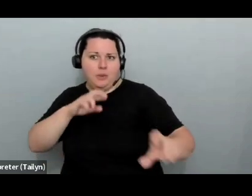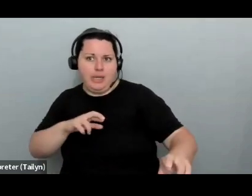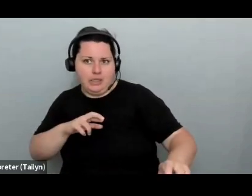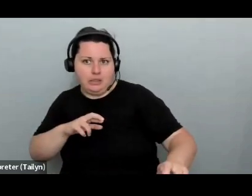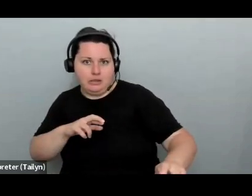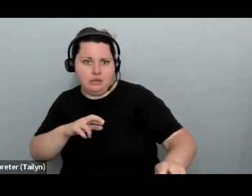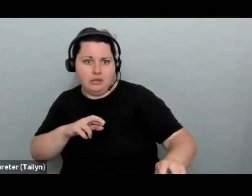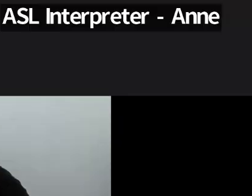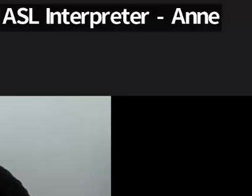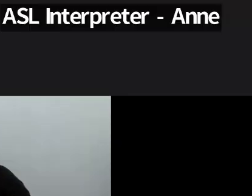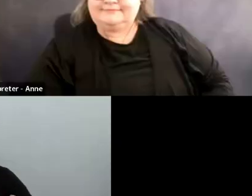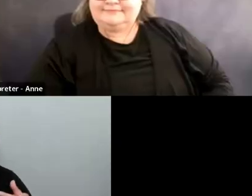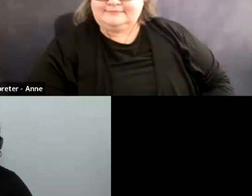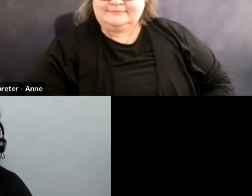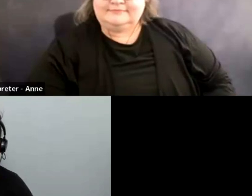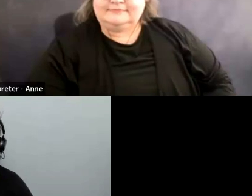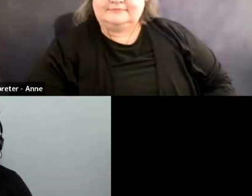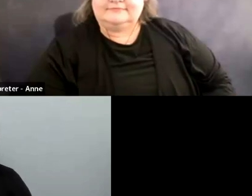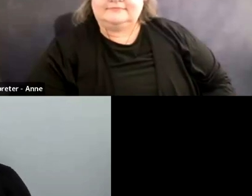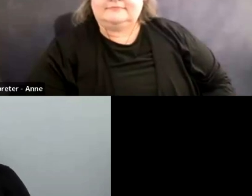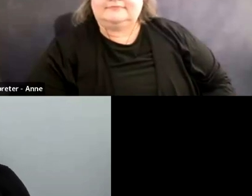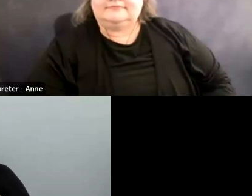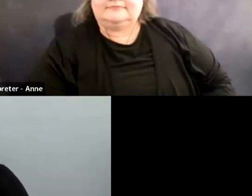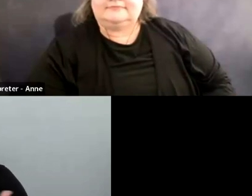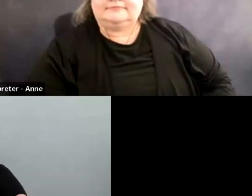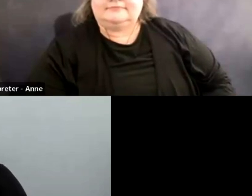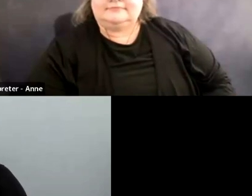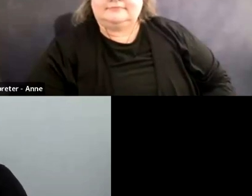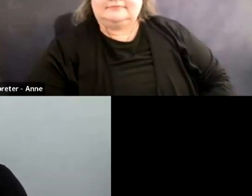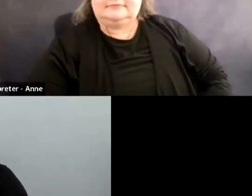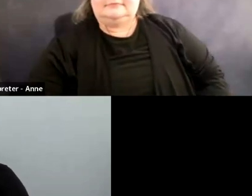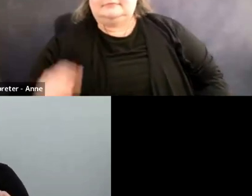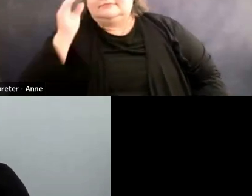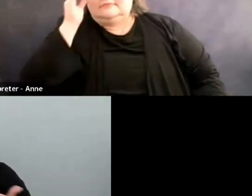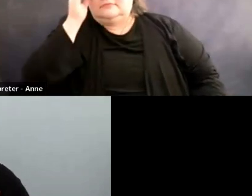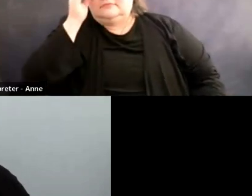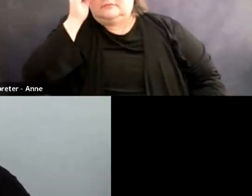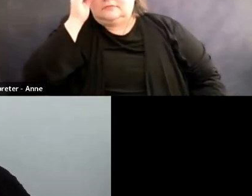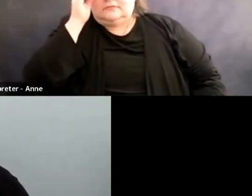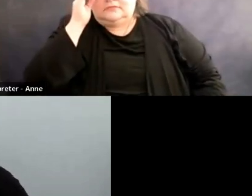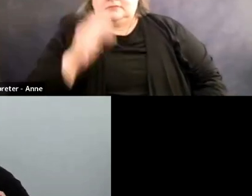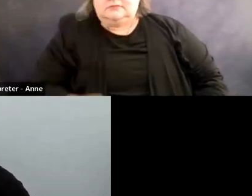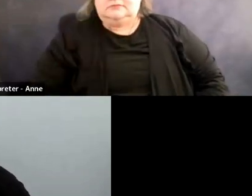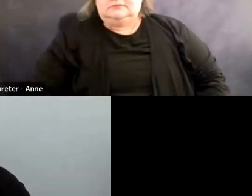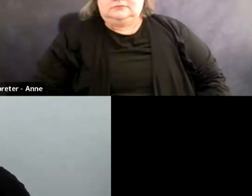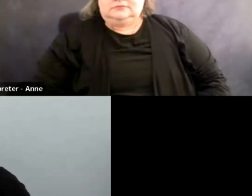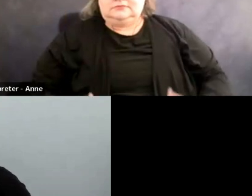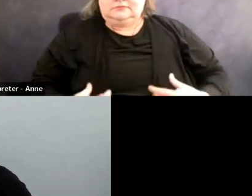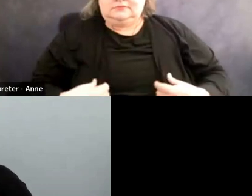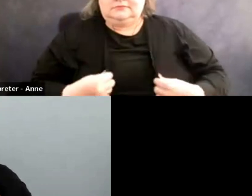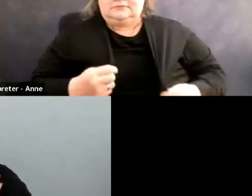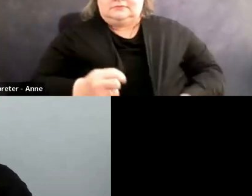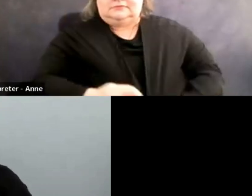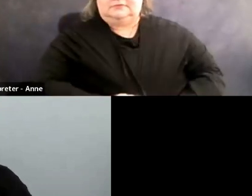behavior, there was something that was being communicated, and we need to react quickly so that we